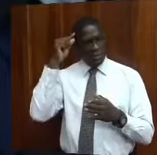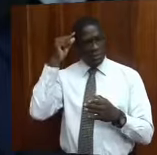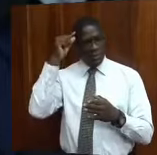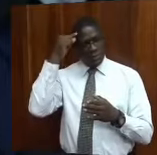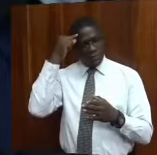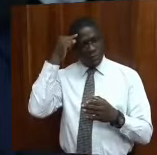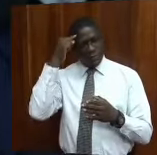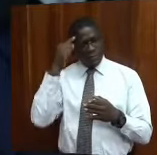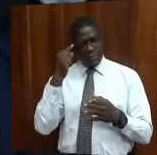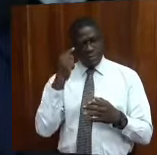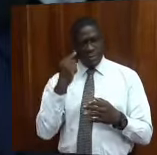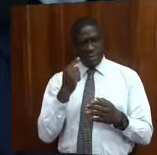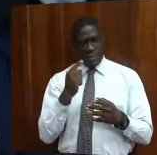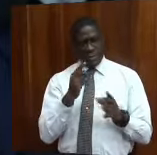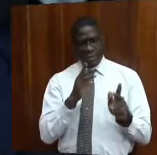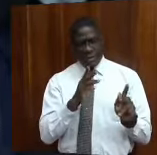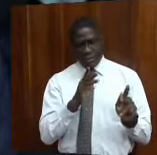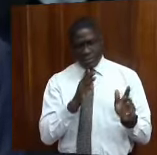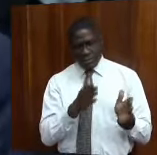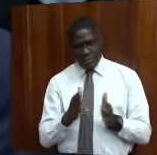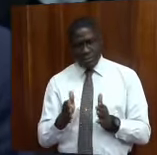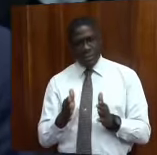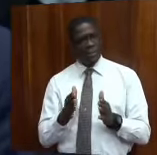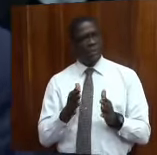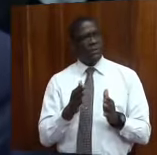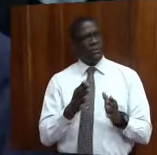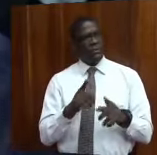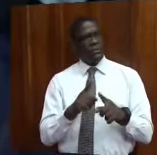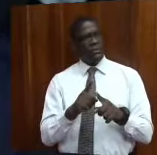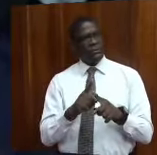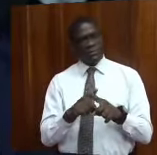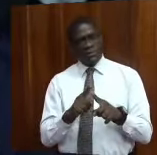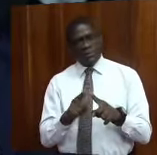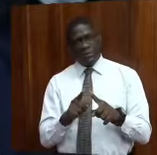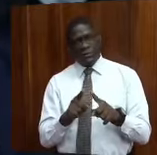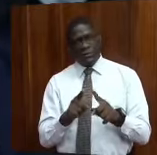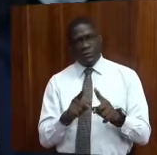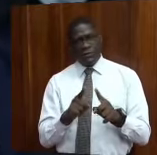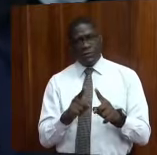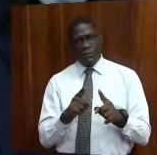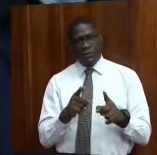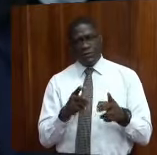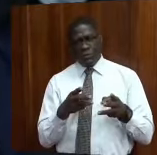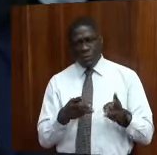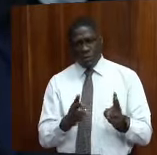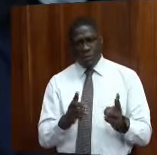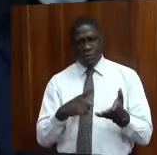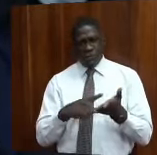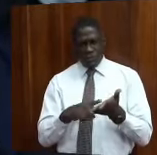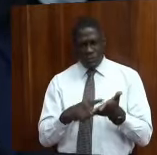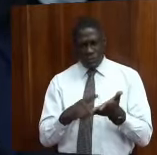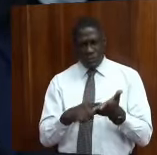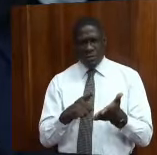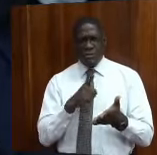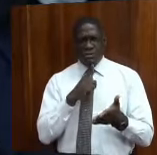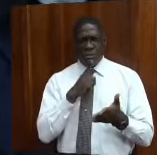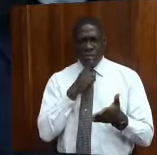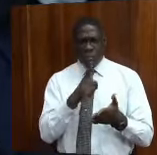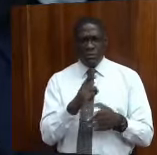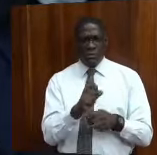to explore a more broad-based sectoral reform, all aimed at ensuring that St. Lucia remains an